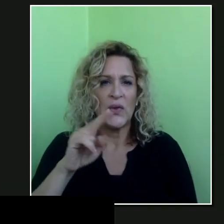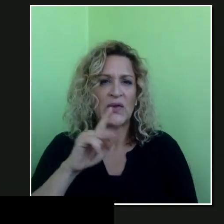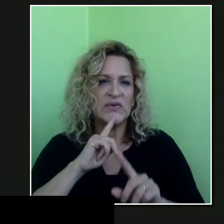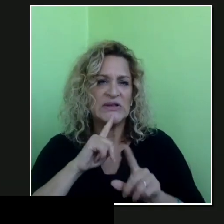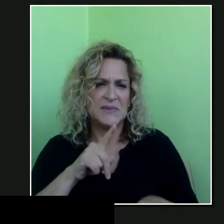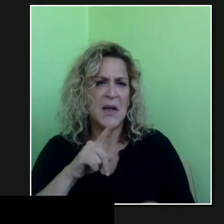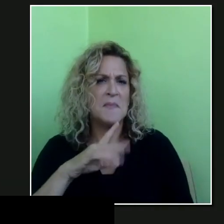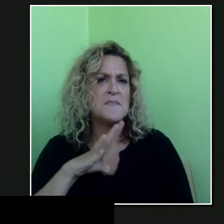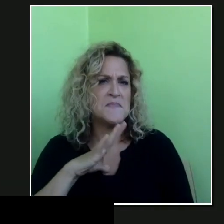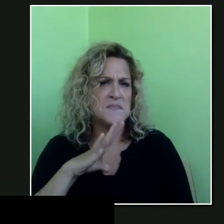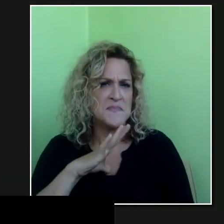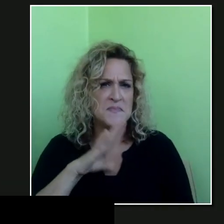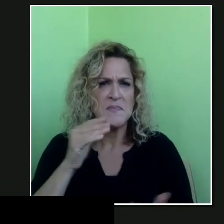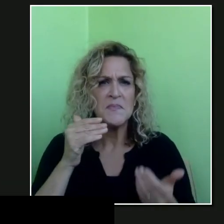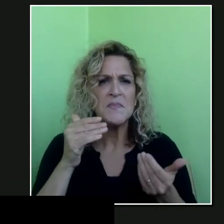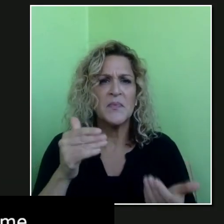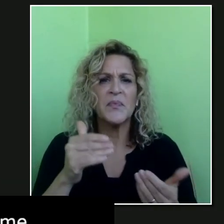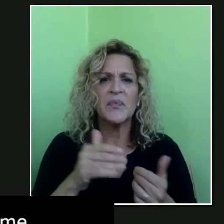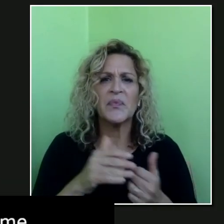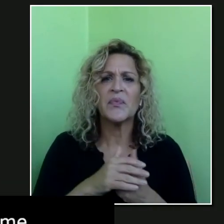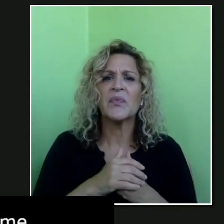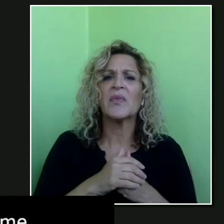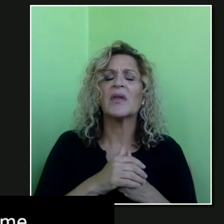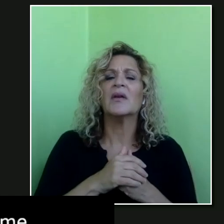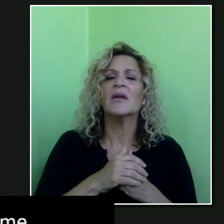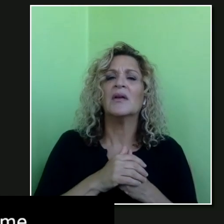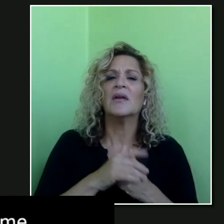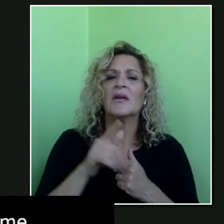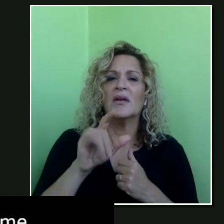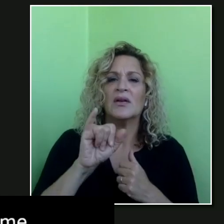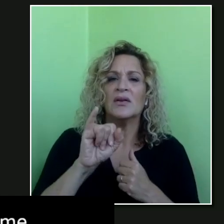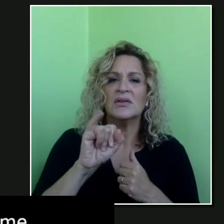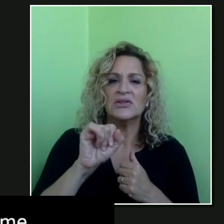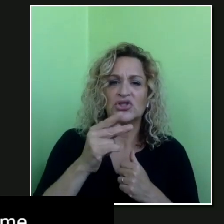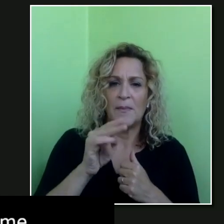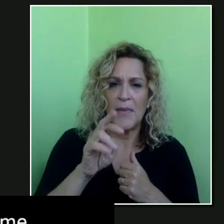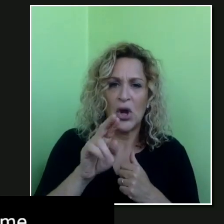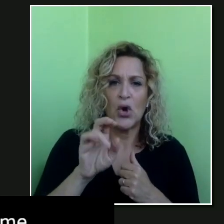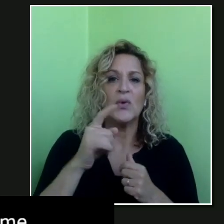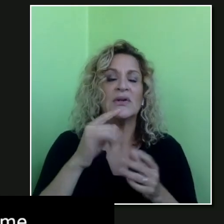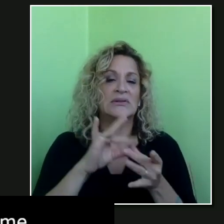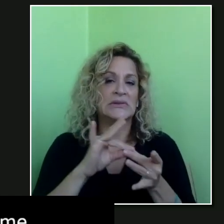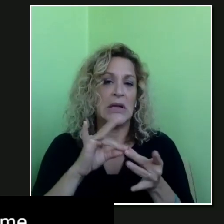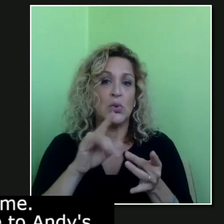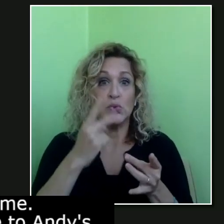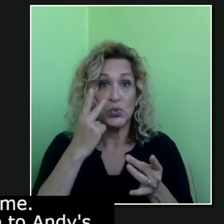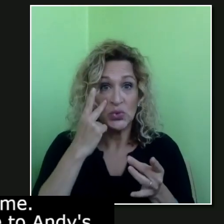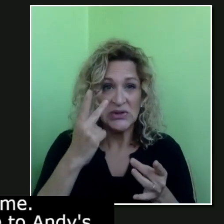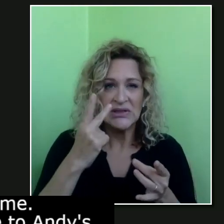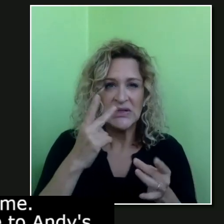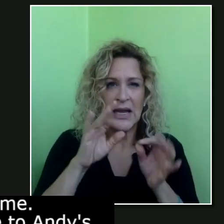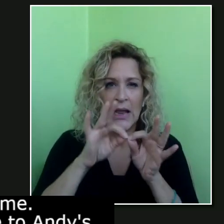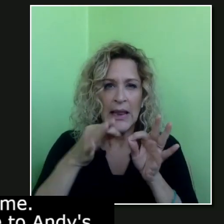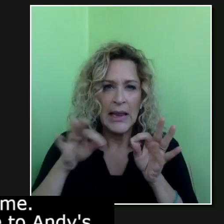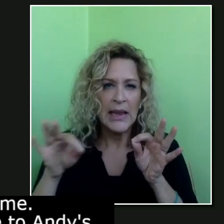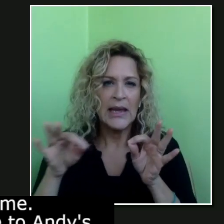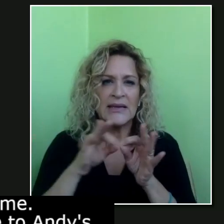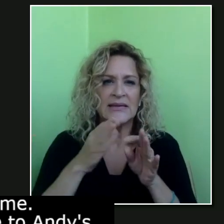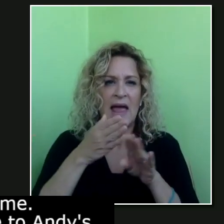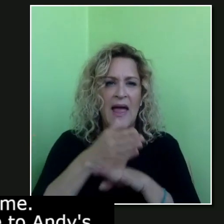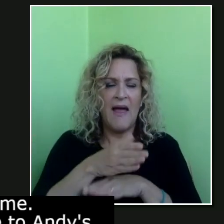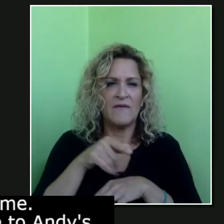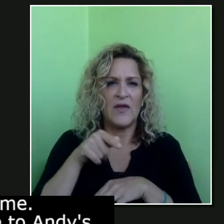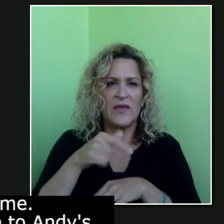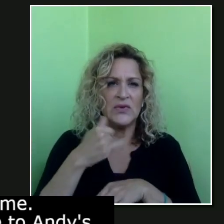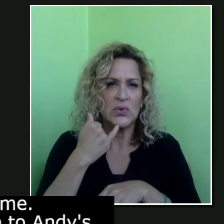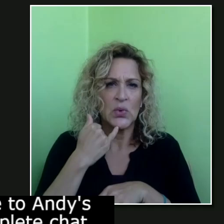Andy's point. Fazil Saab, you will receive the chat links and complete chat after this call. I have your email,